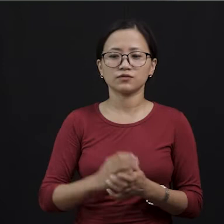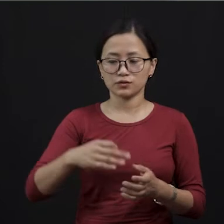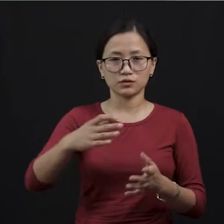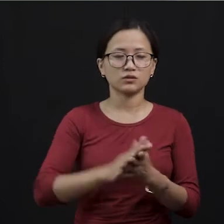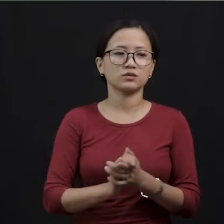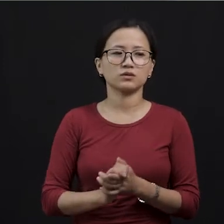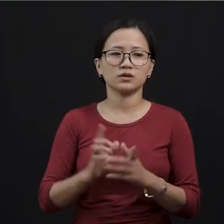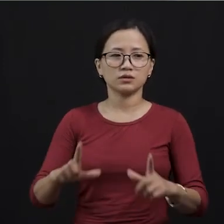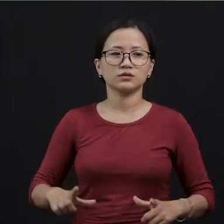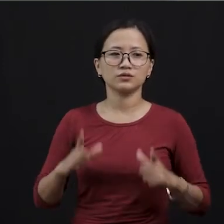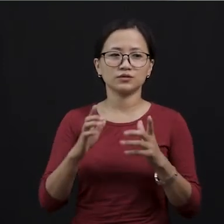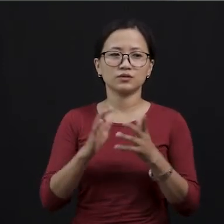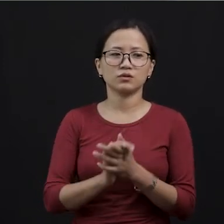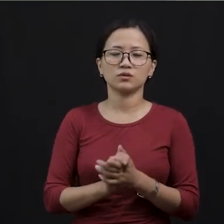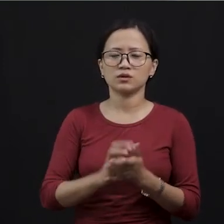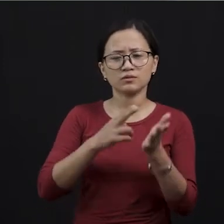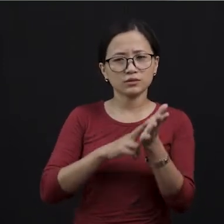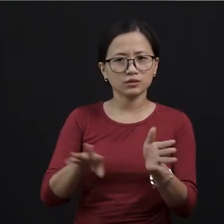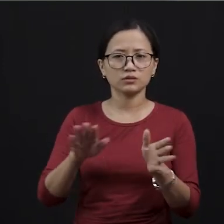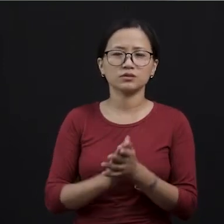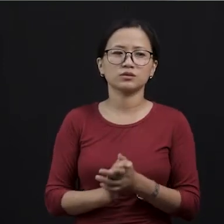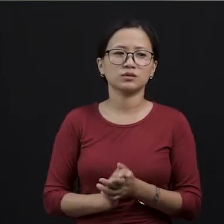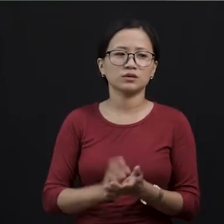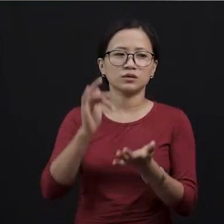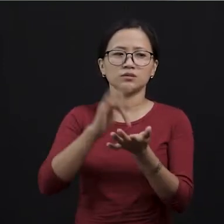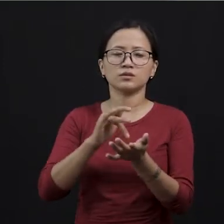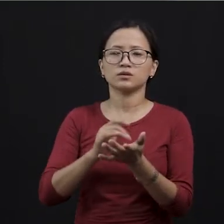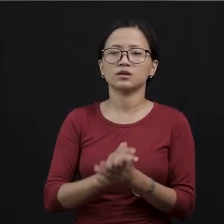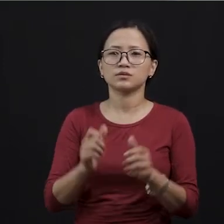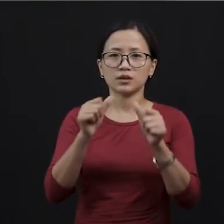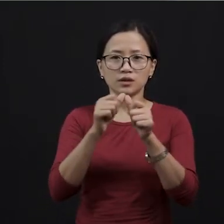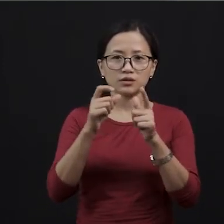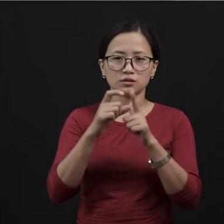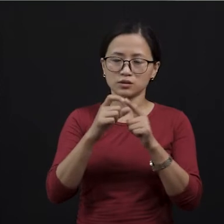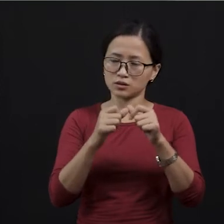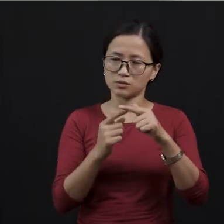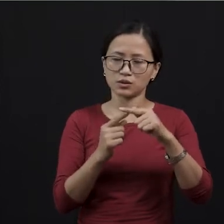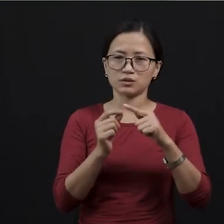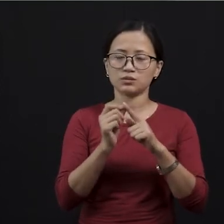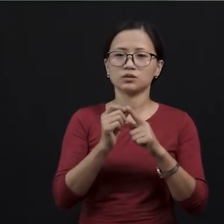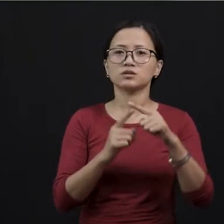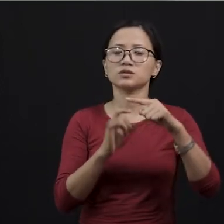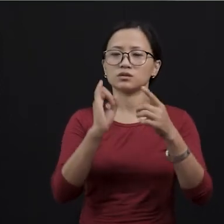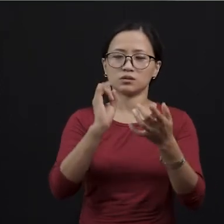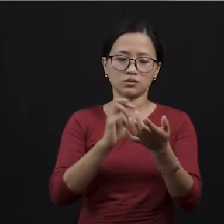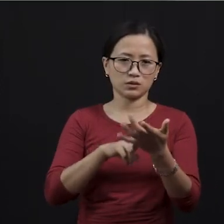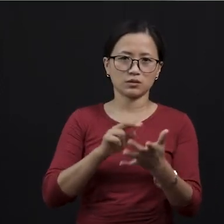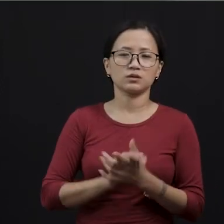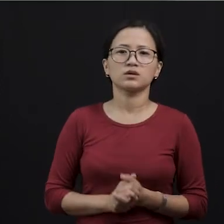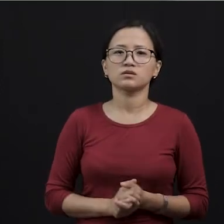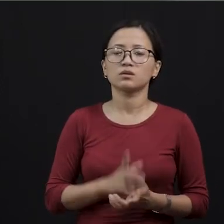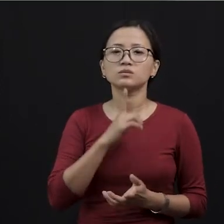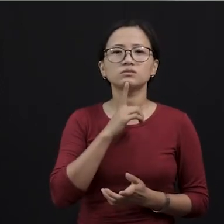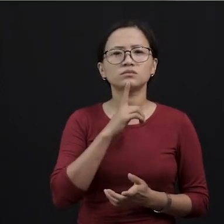an organism to live naturally in a place is called adaptation. Yes, students, this is what I want